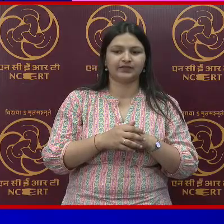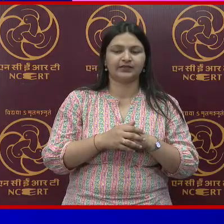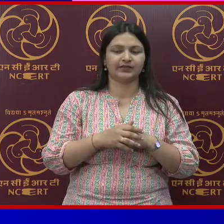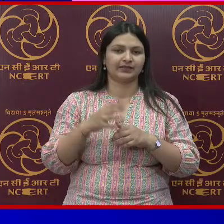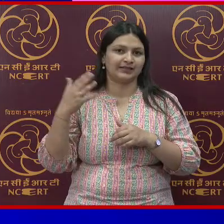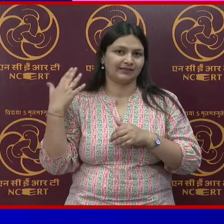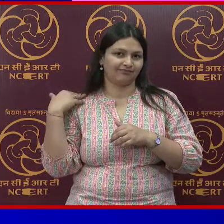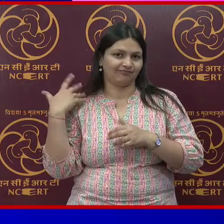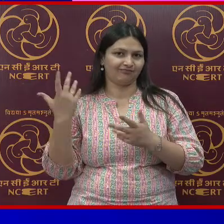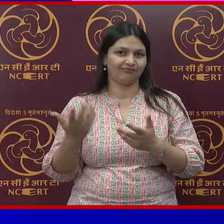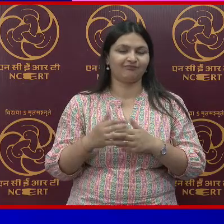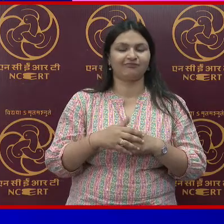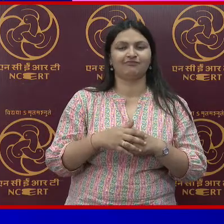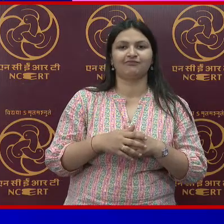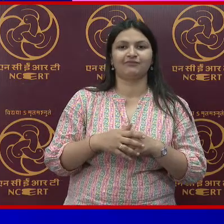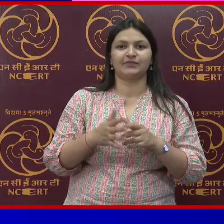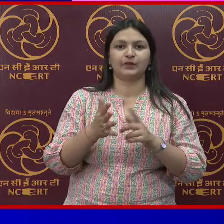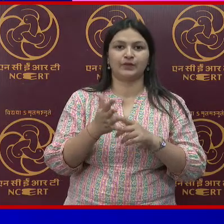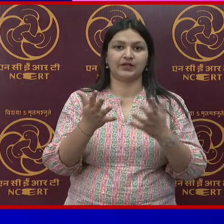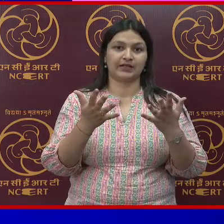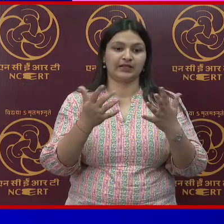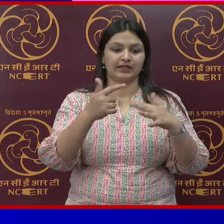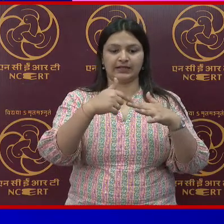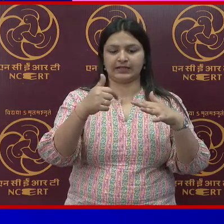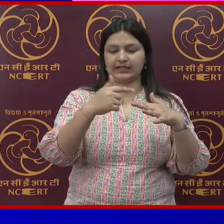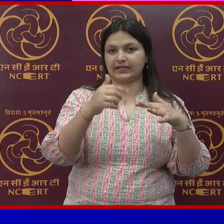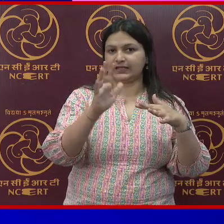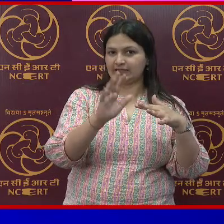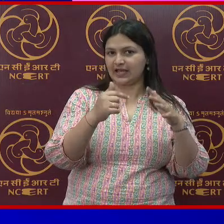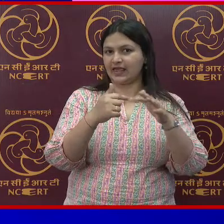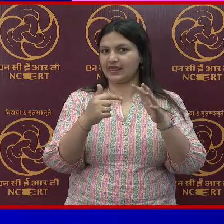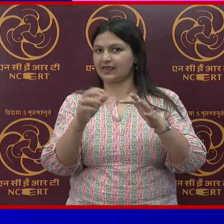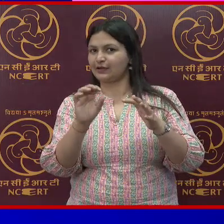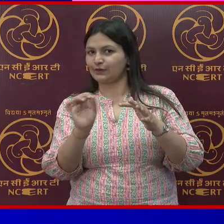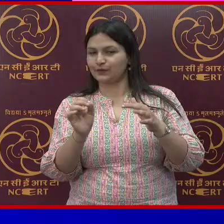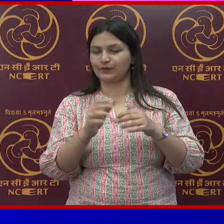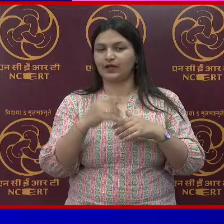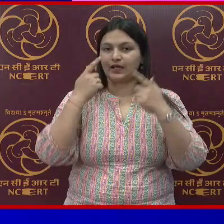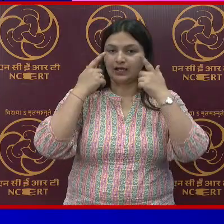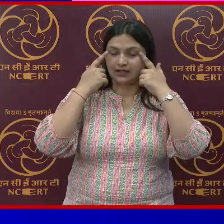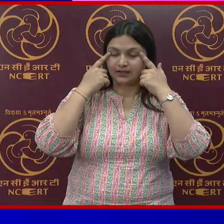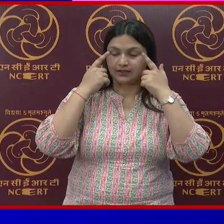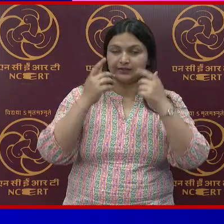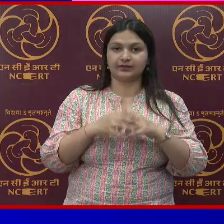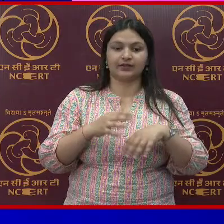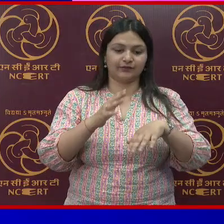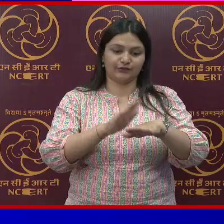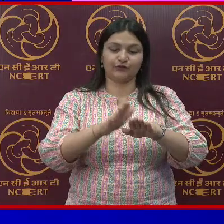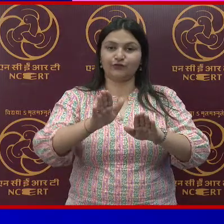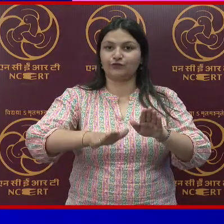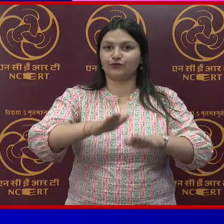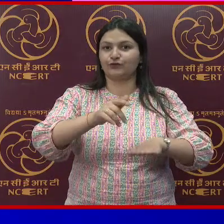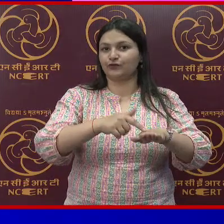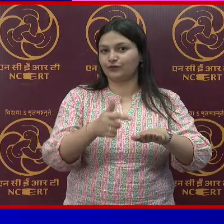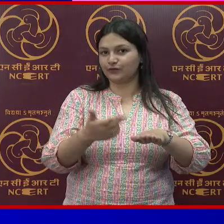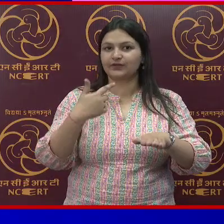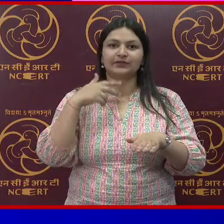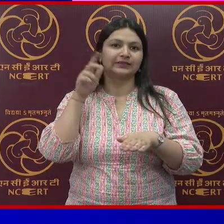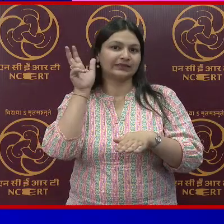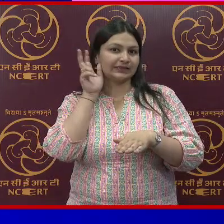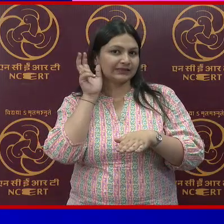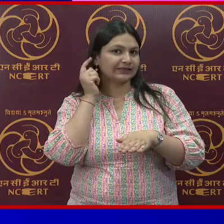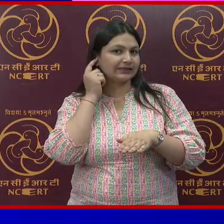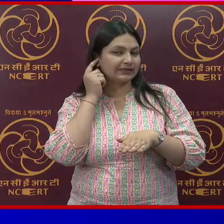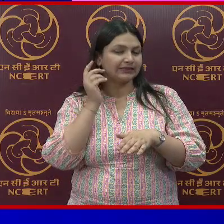of the hand as well. Yes. One hand is with nails, one is without nails, and then you have eyes, you have the foot, you have ear, and